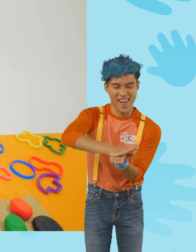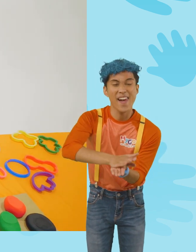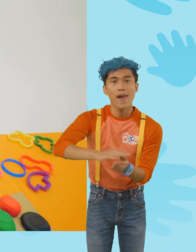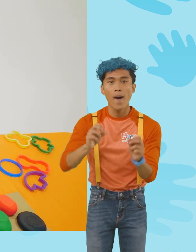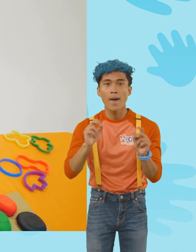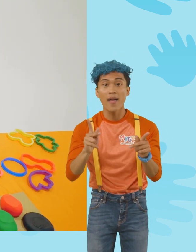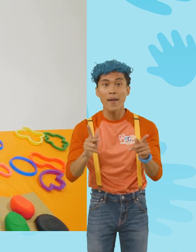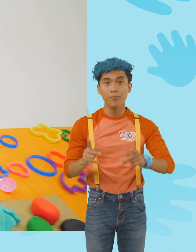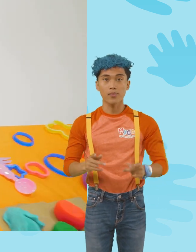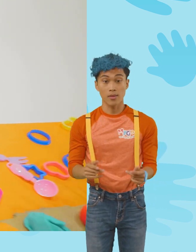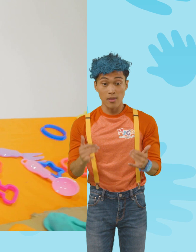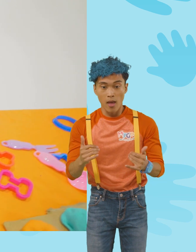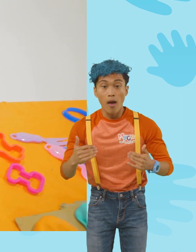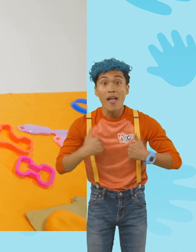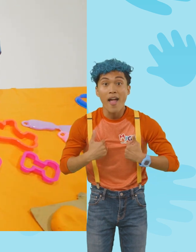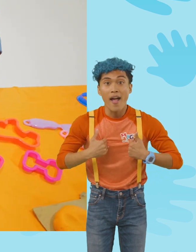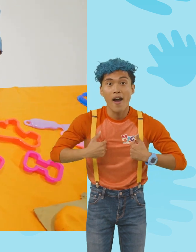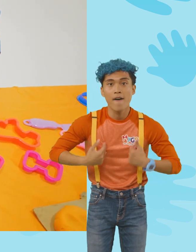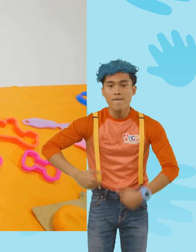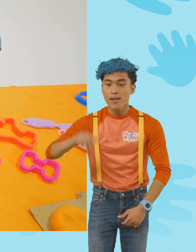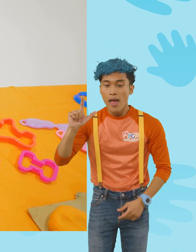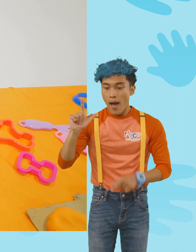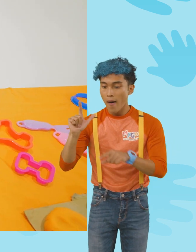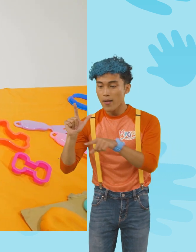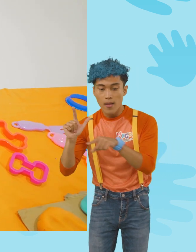Whoa. Okay, and then we have an L. All